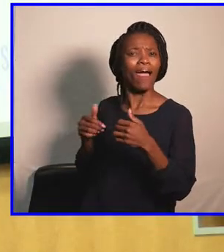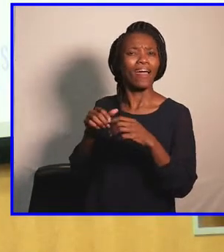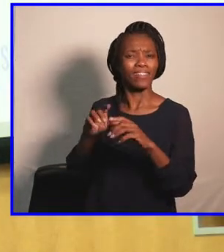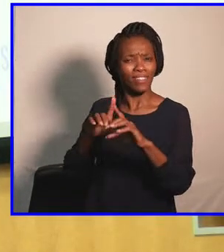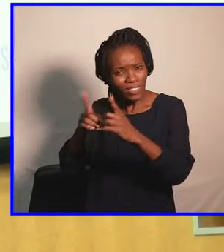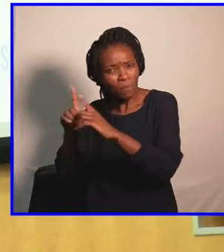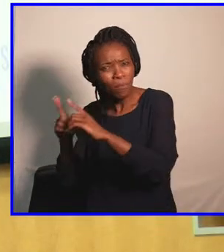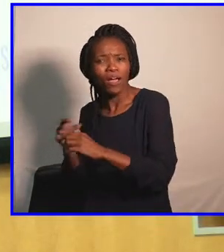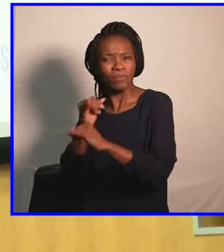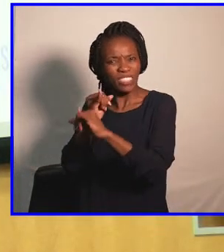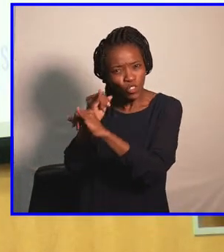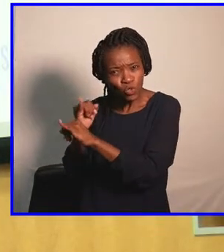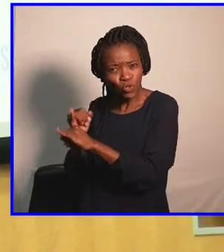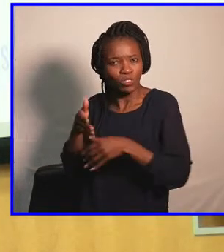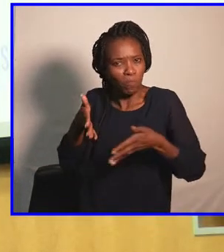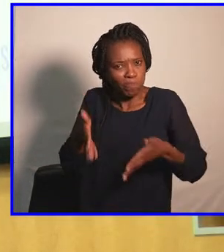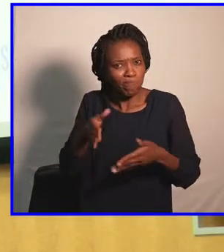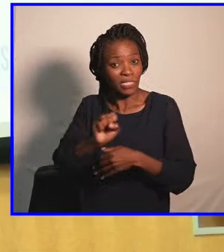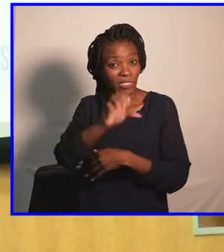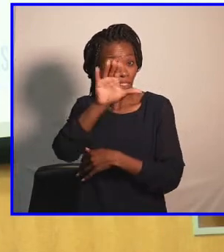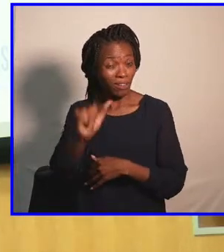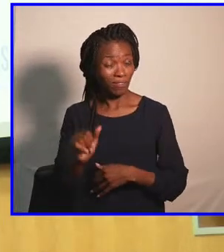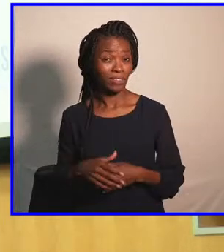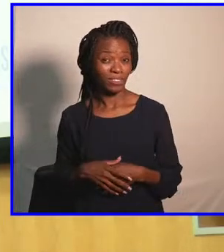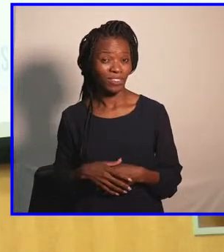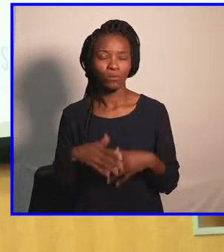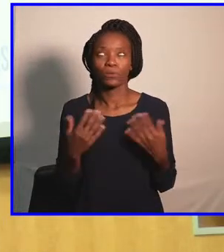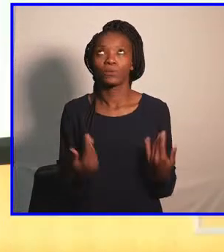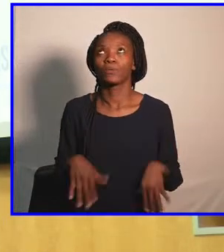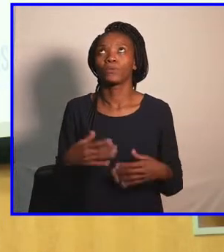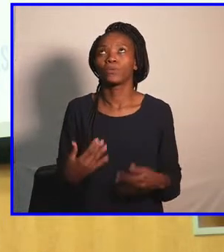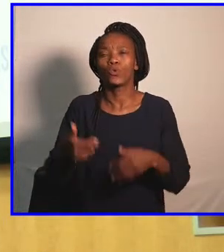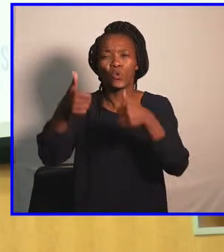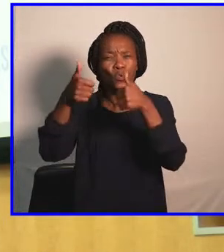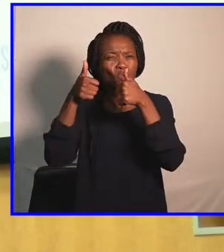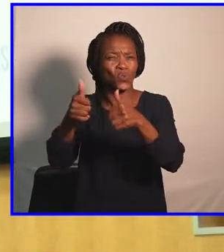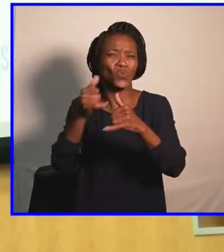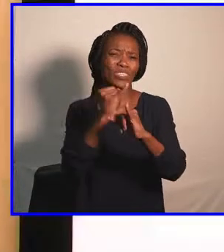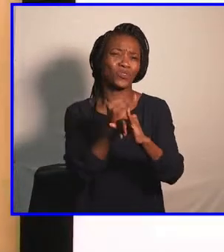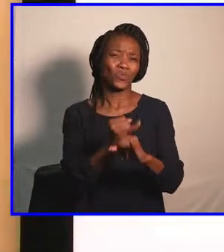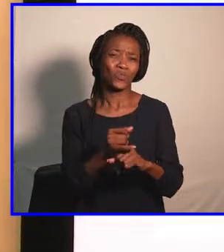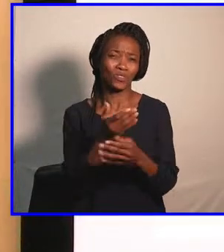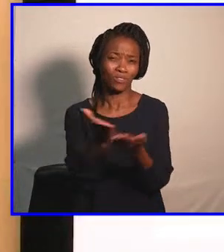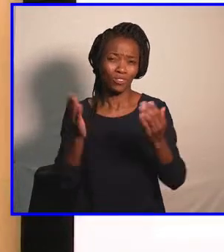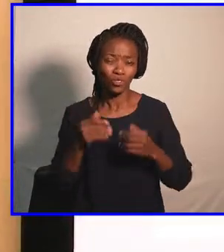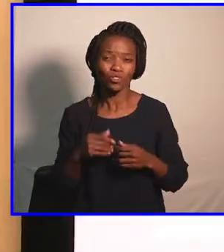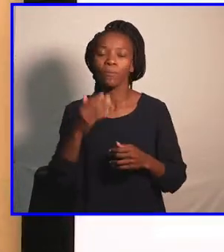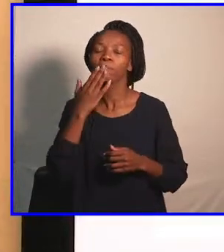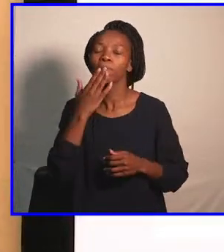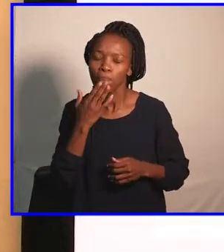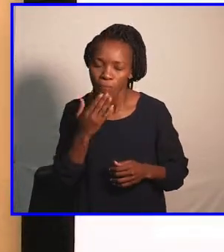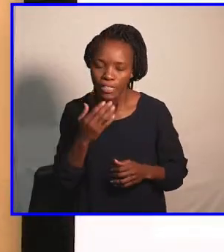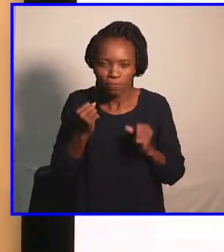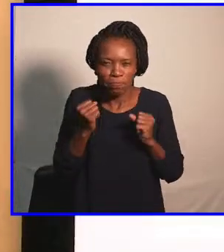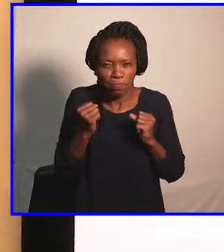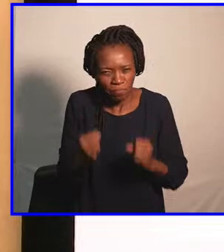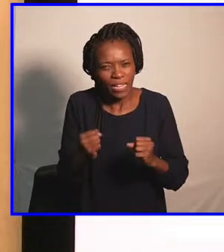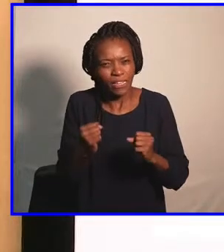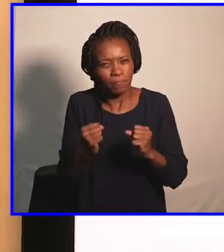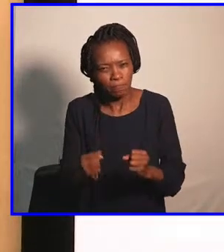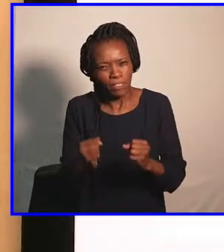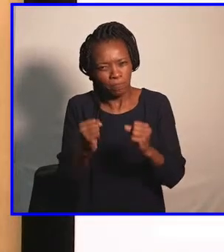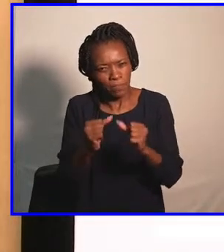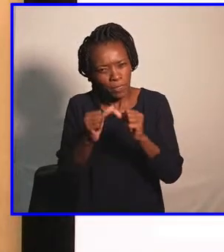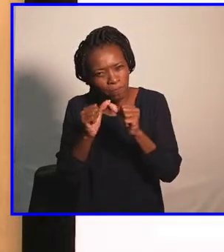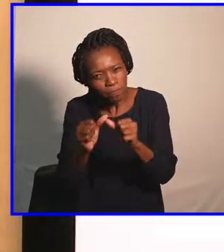institutions that operate in our country. You are a fine institution. Keep this institution